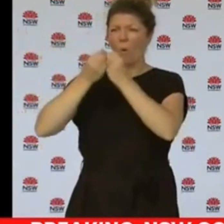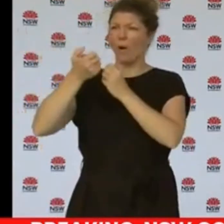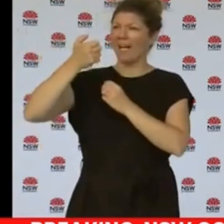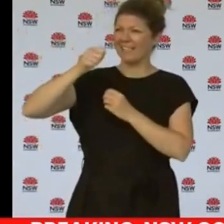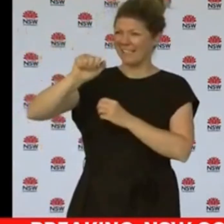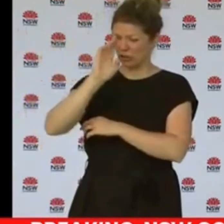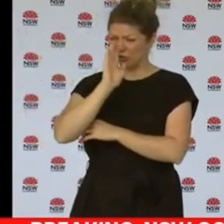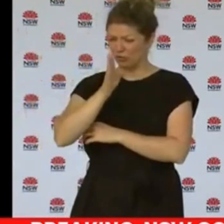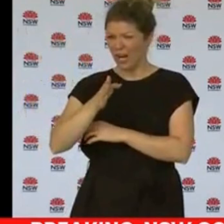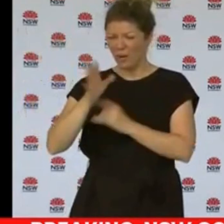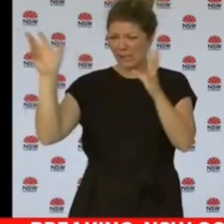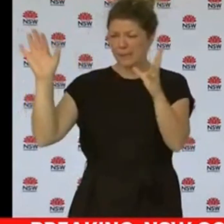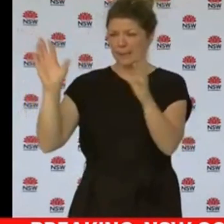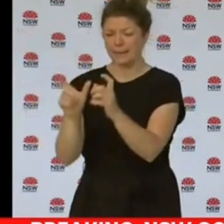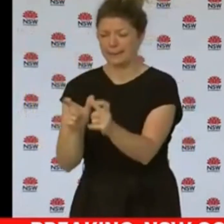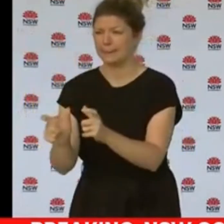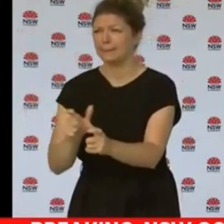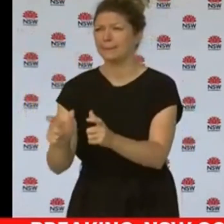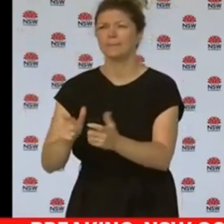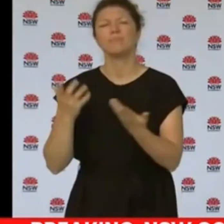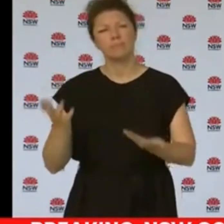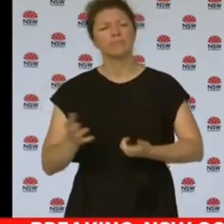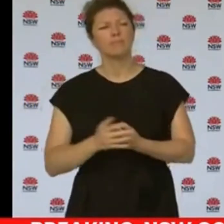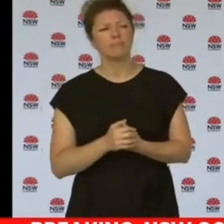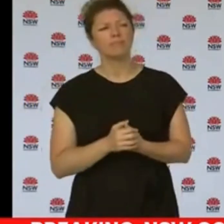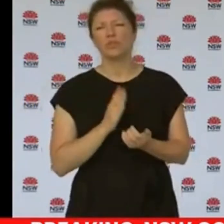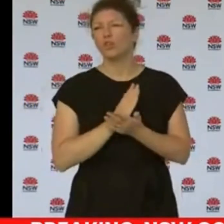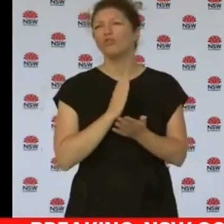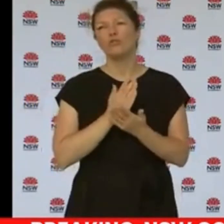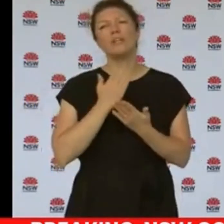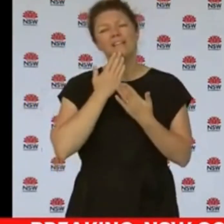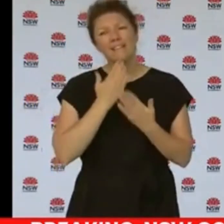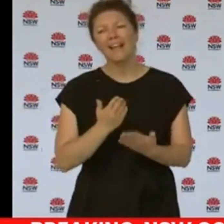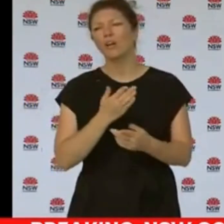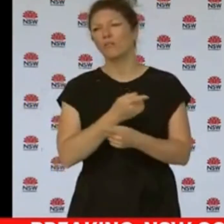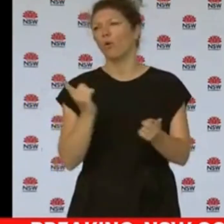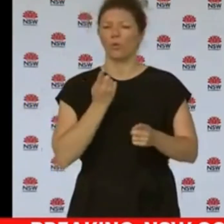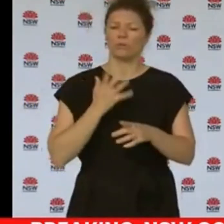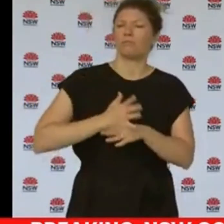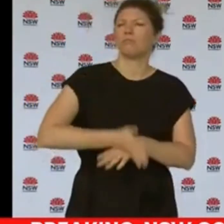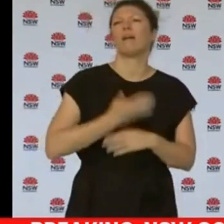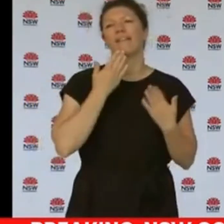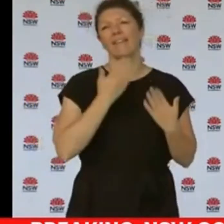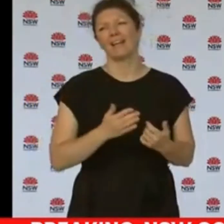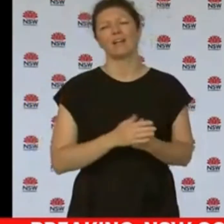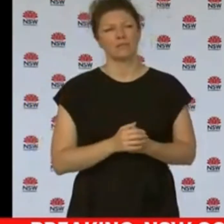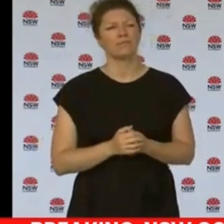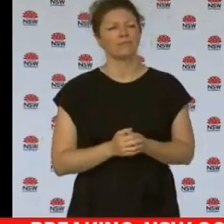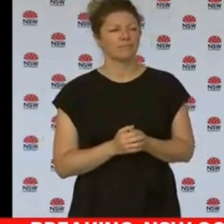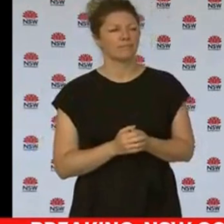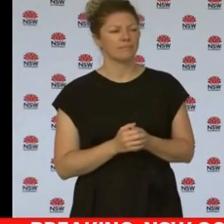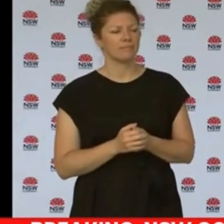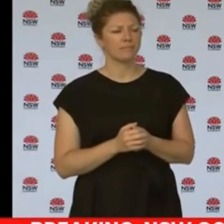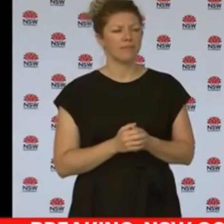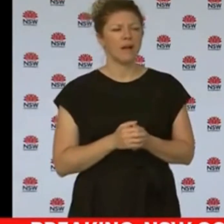absolute disaster, and we prevented that. Well, I should say the health experts and the efforts of the community really got us to where we are today. But we